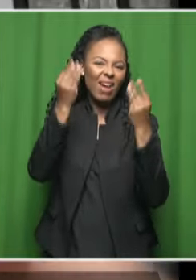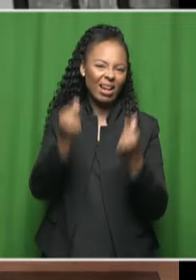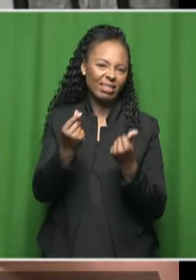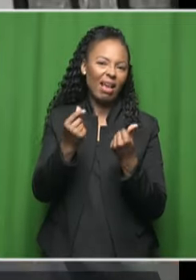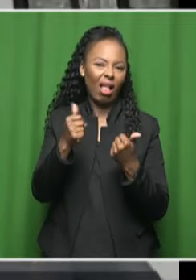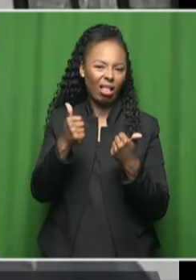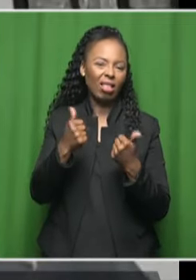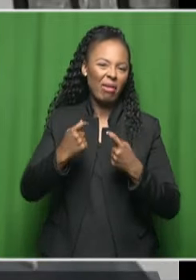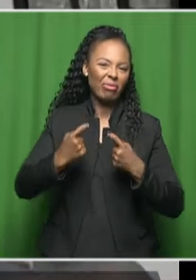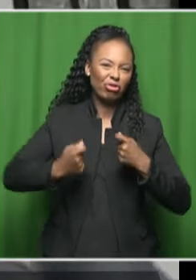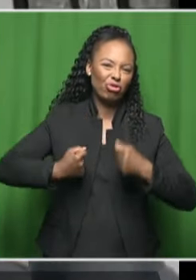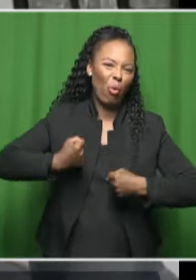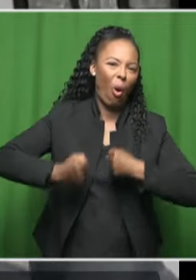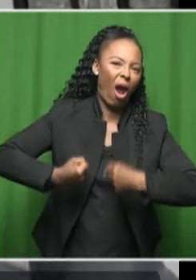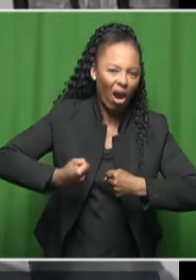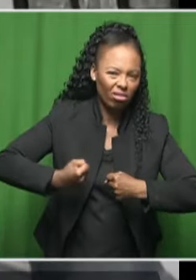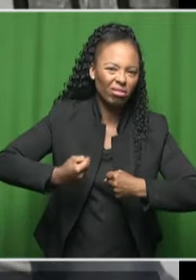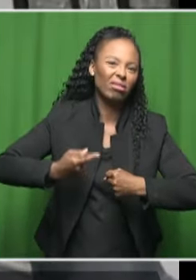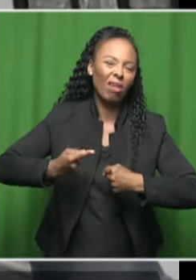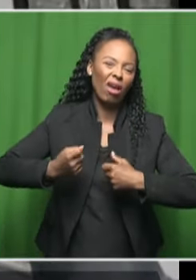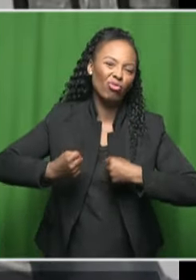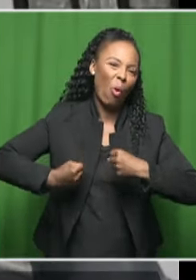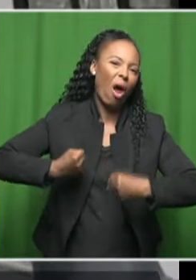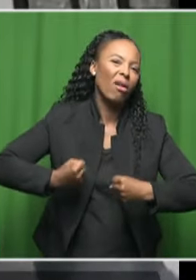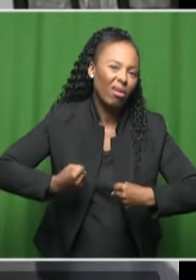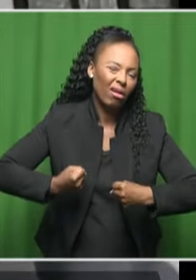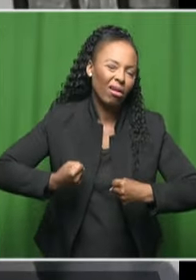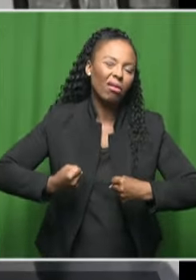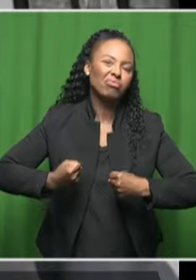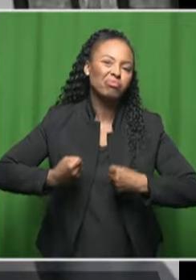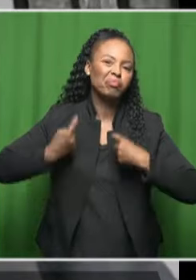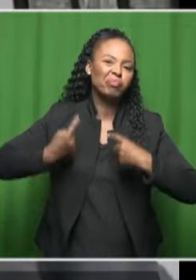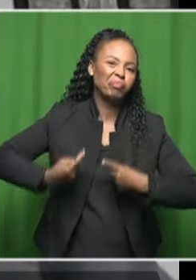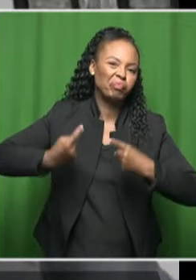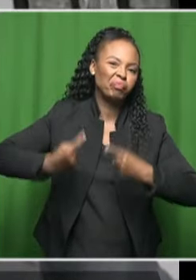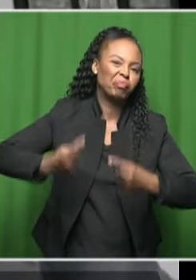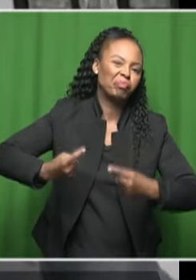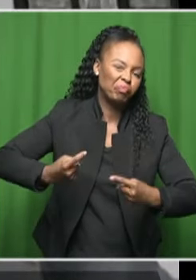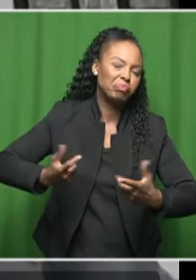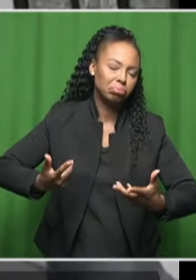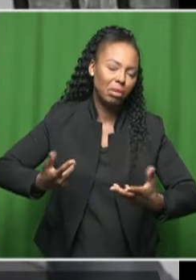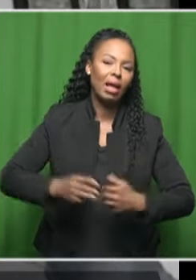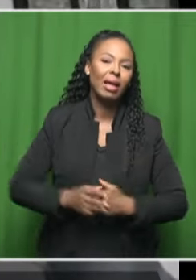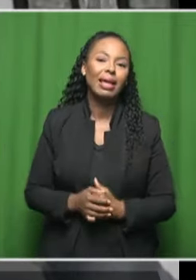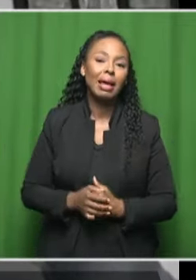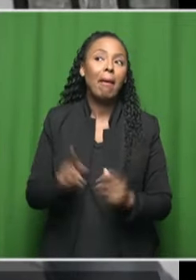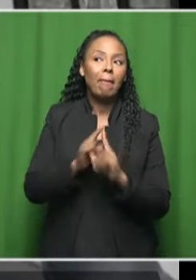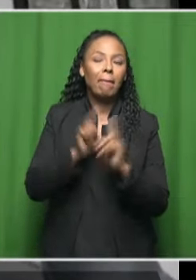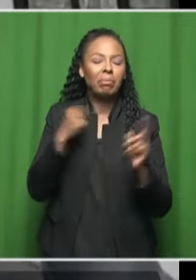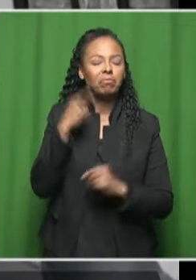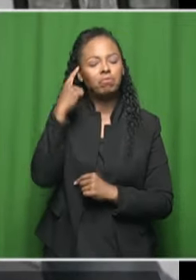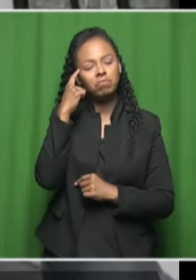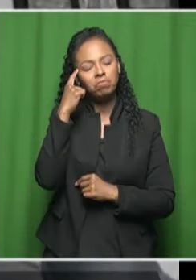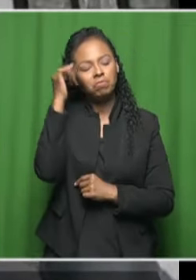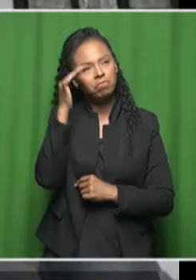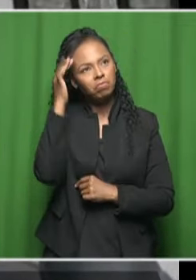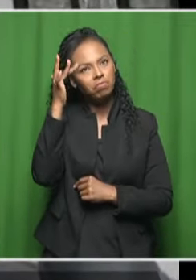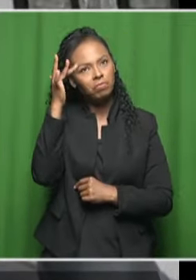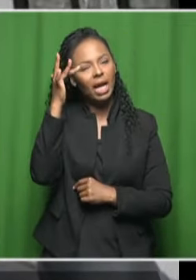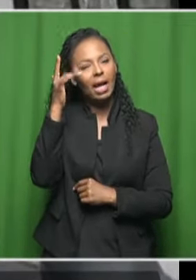that were transversal to every party, they have just decided to focus on